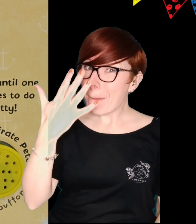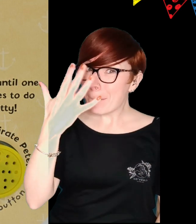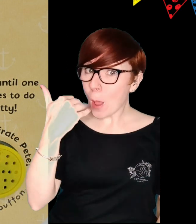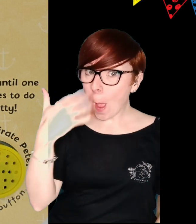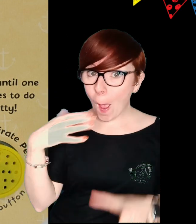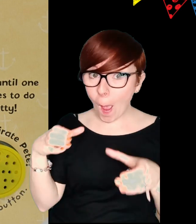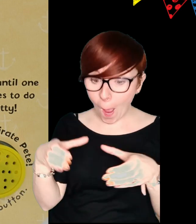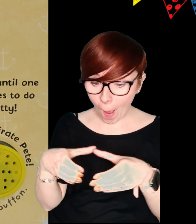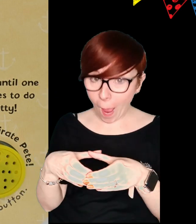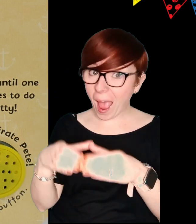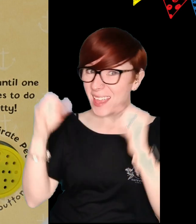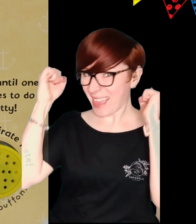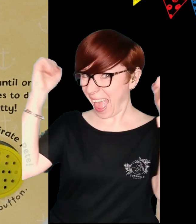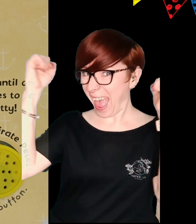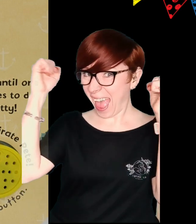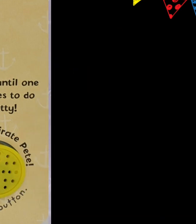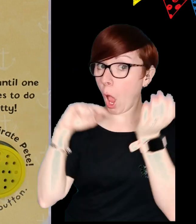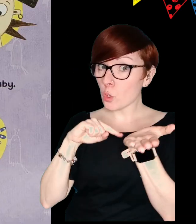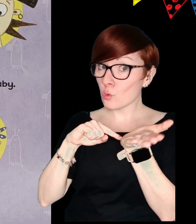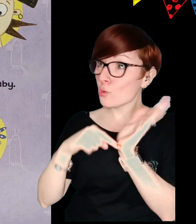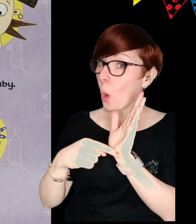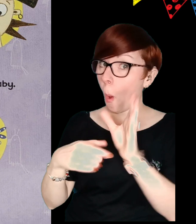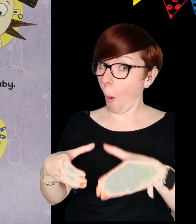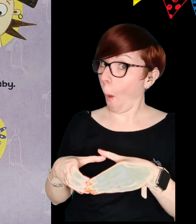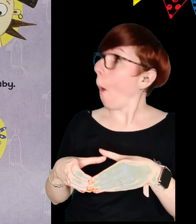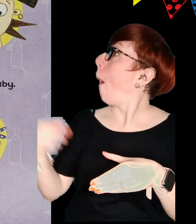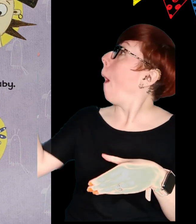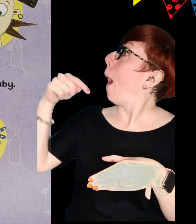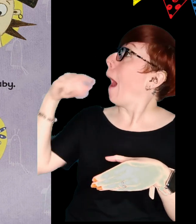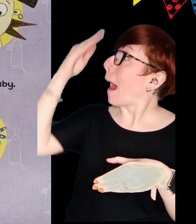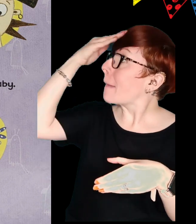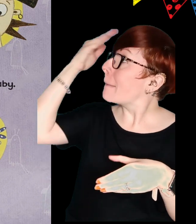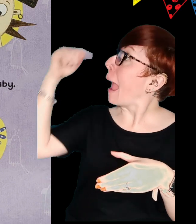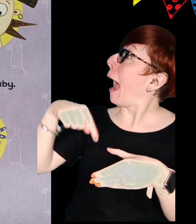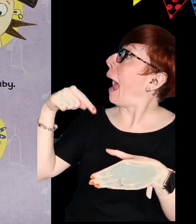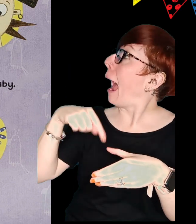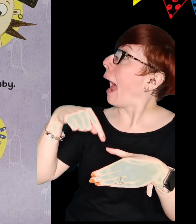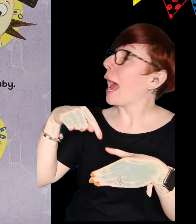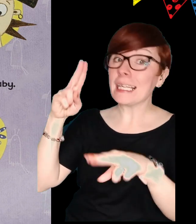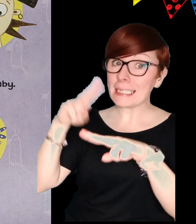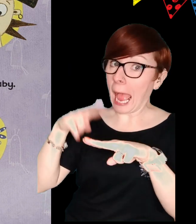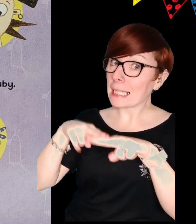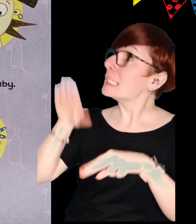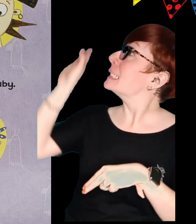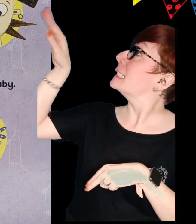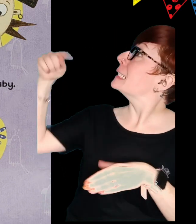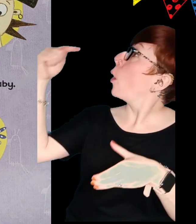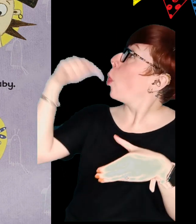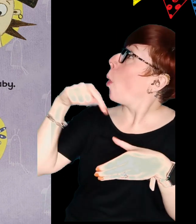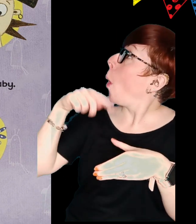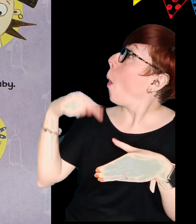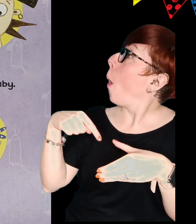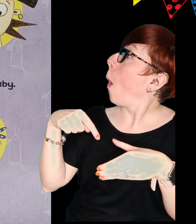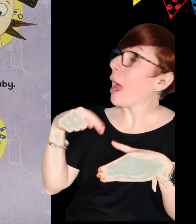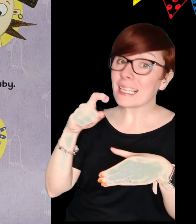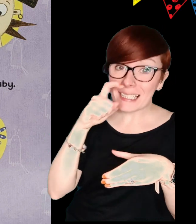day, Pirate Pete managed to poo in the right place. He shows his mummy, he shows his